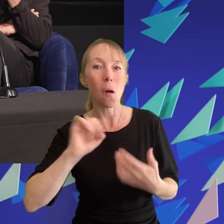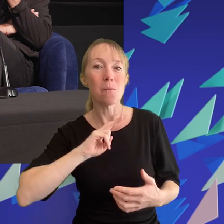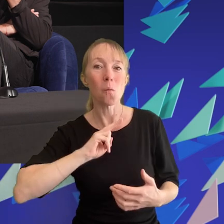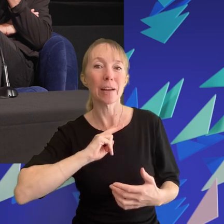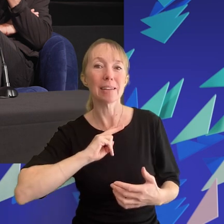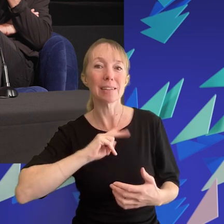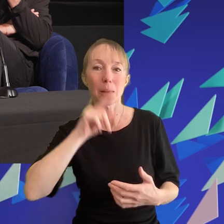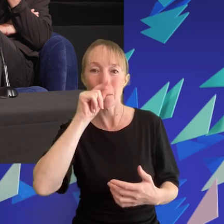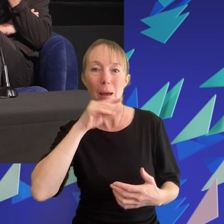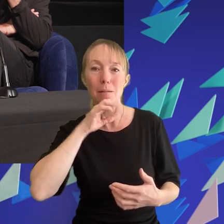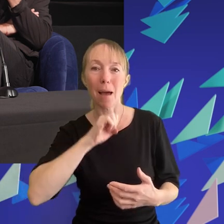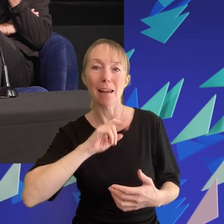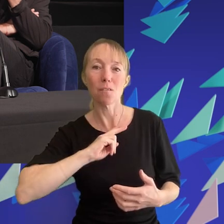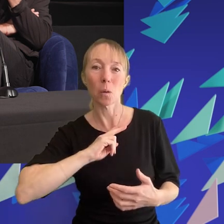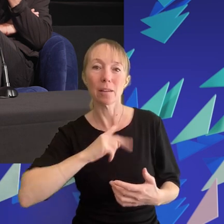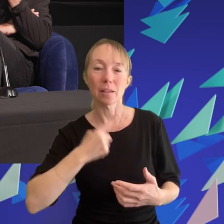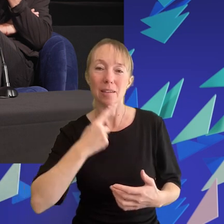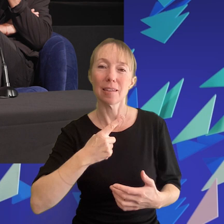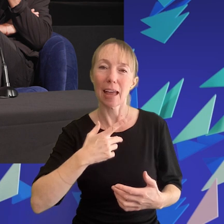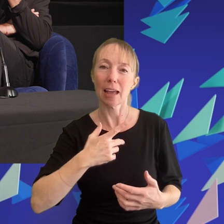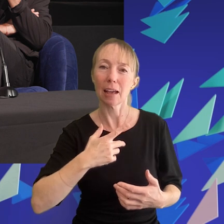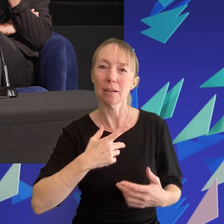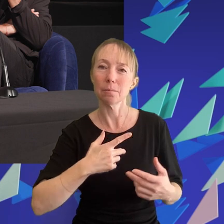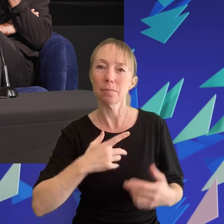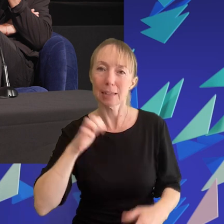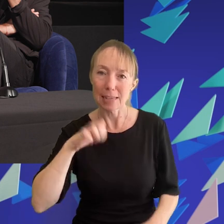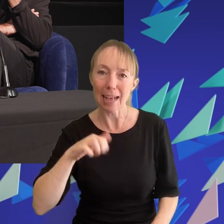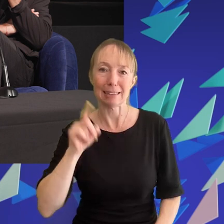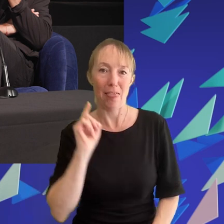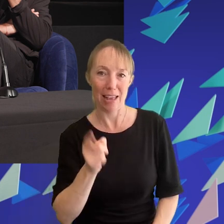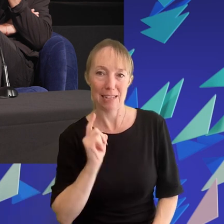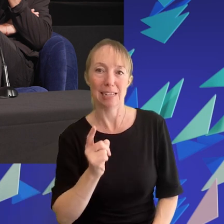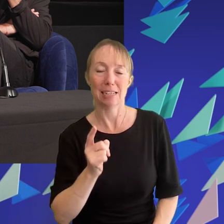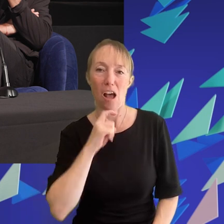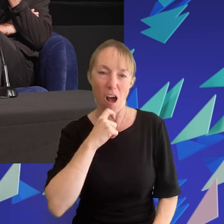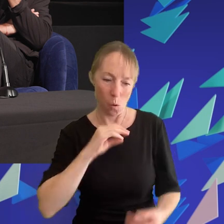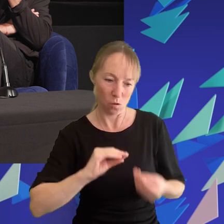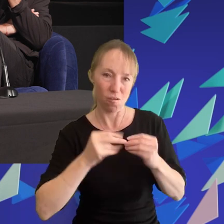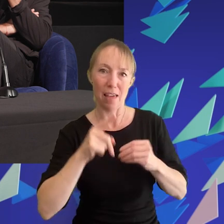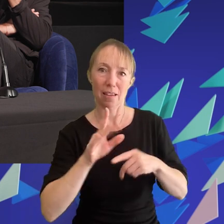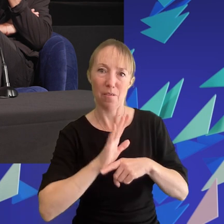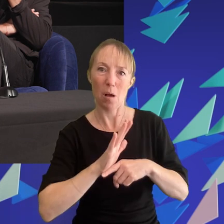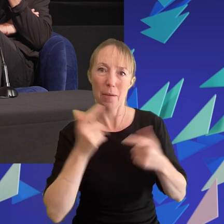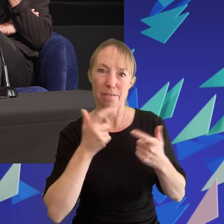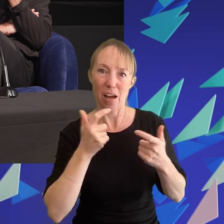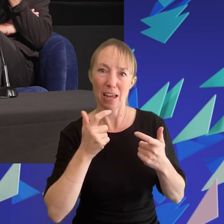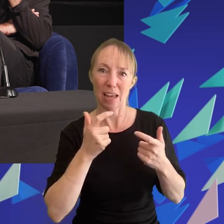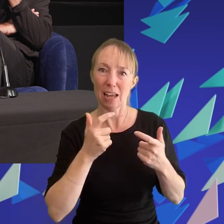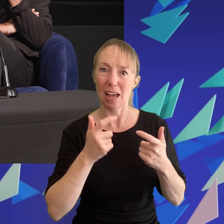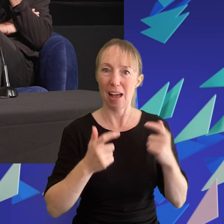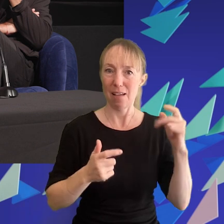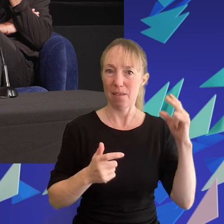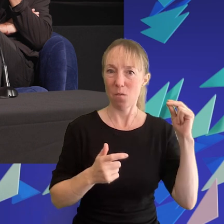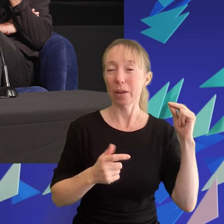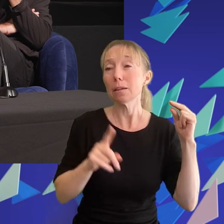voice, Birdman voice, talking to you, where you think, yes, this is it. I'm going to make this film. It's going to be very funny. And this voice suddenly comes in and